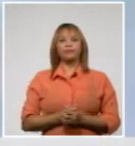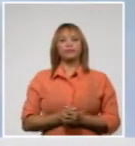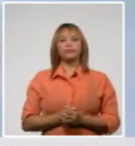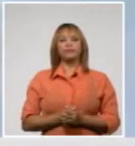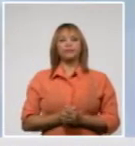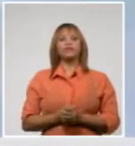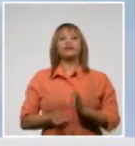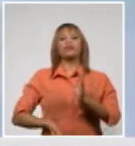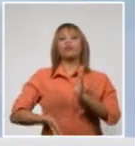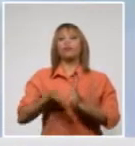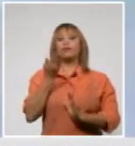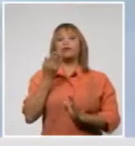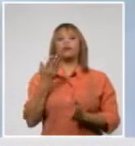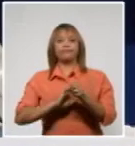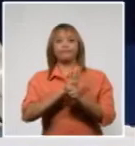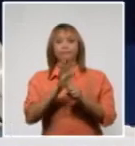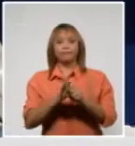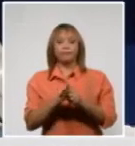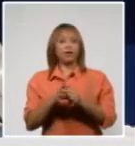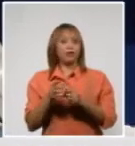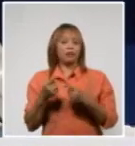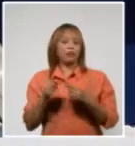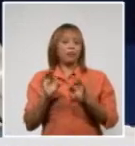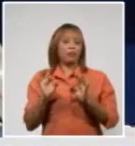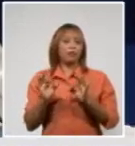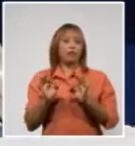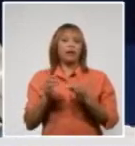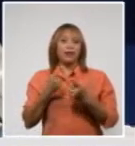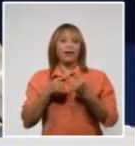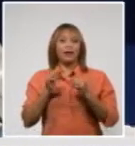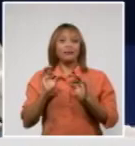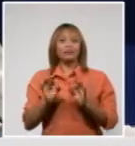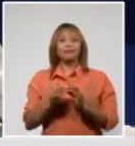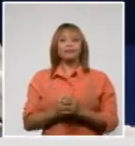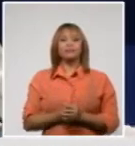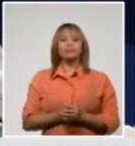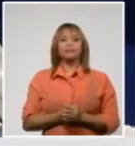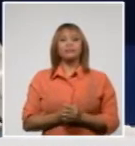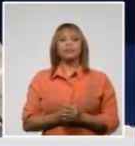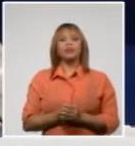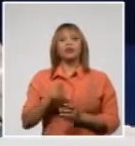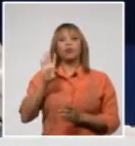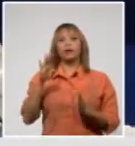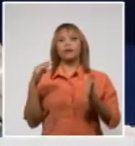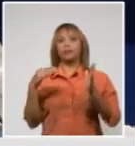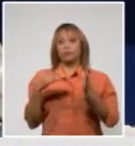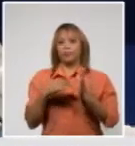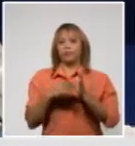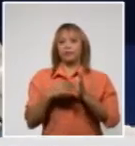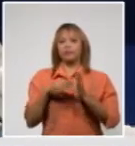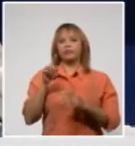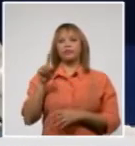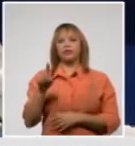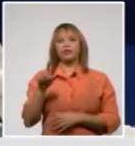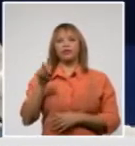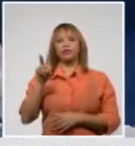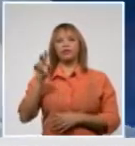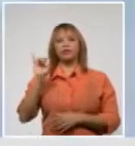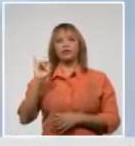than yesterday's rate. To summarize, of the